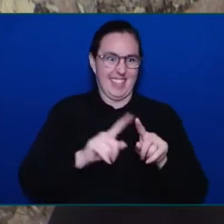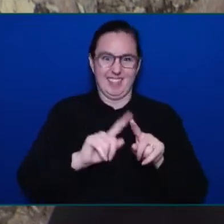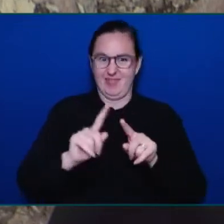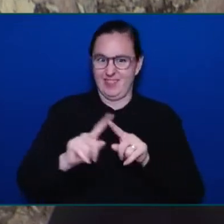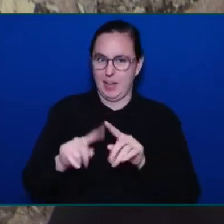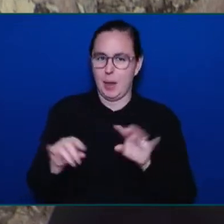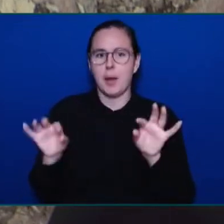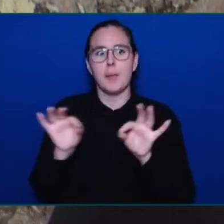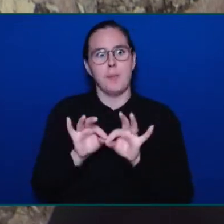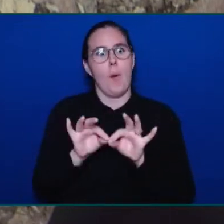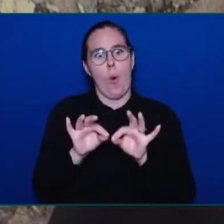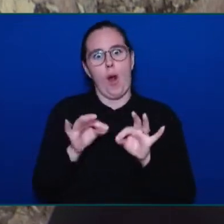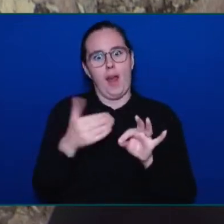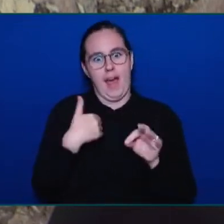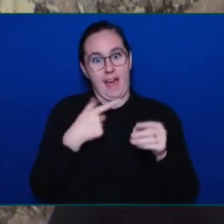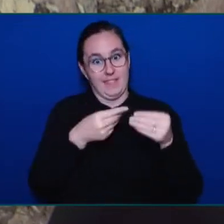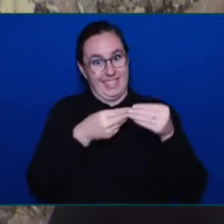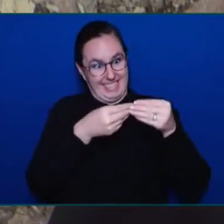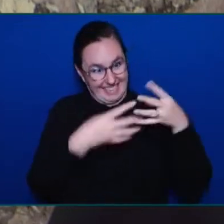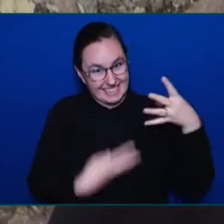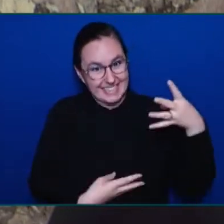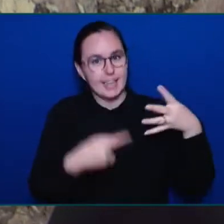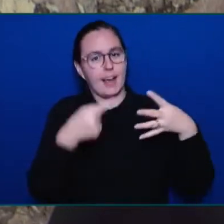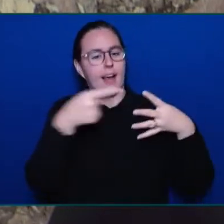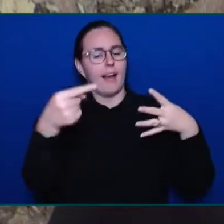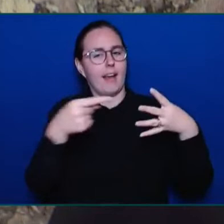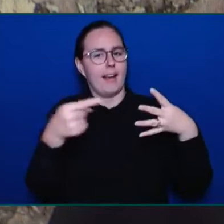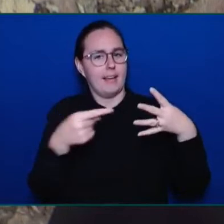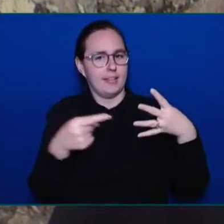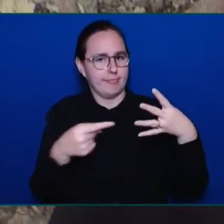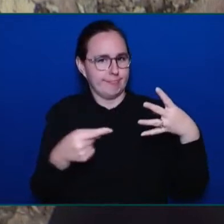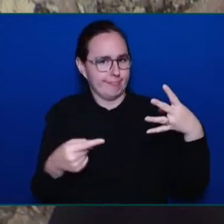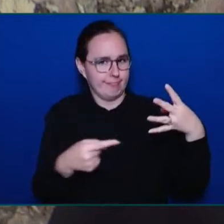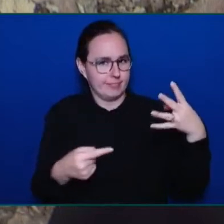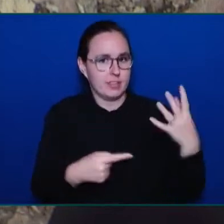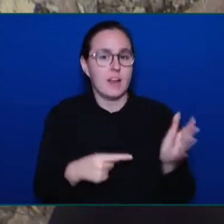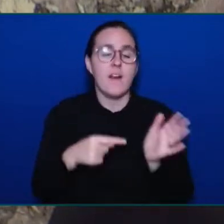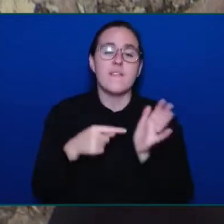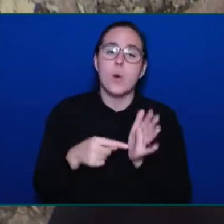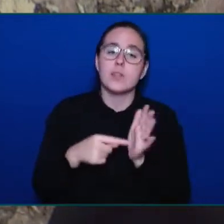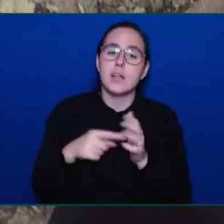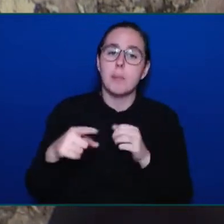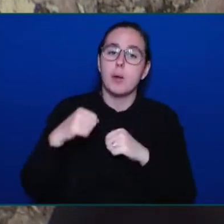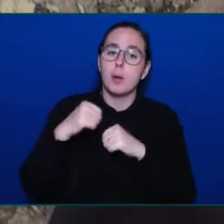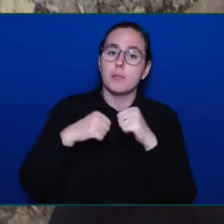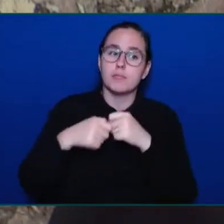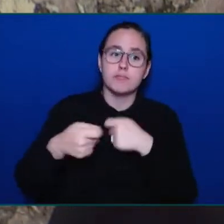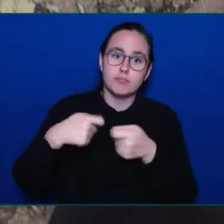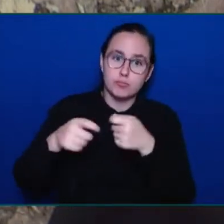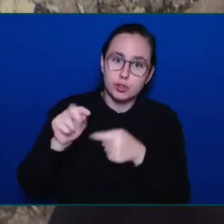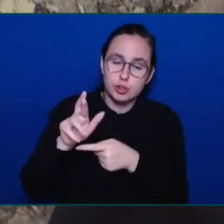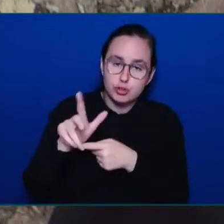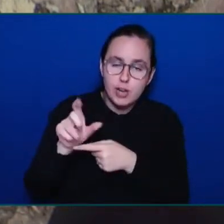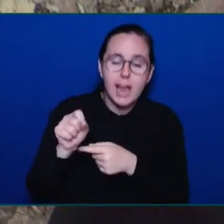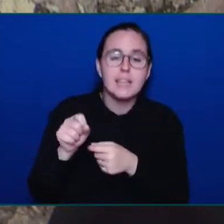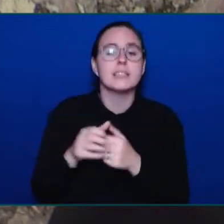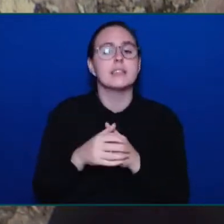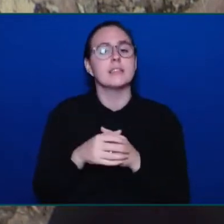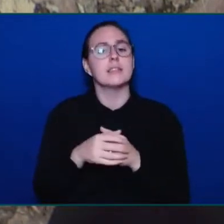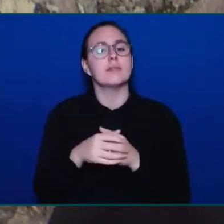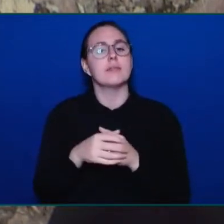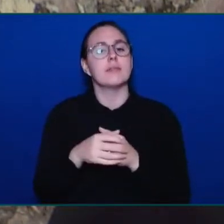Clark, BC Building Trades, Julianne Lucido, BC Building Trades, Russ Alexander, IBW Local